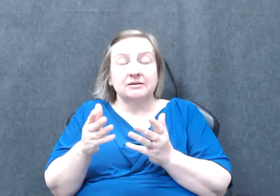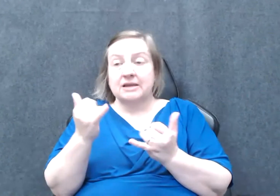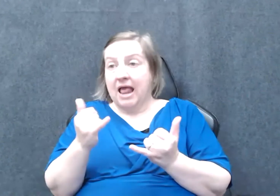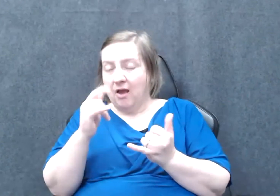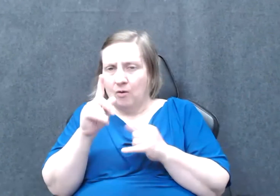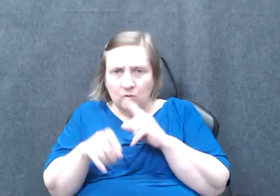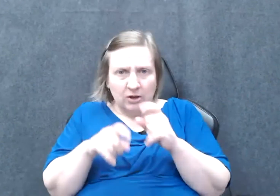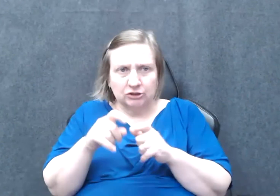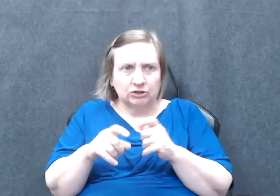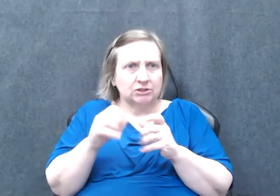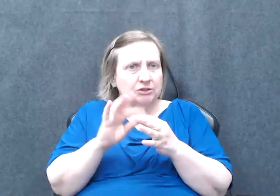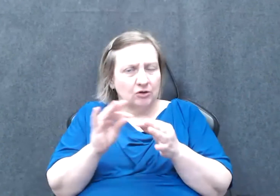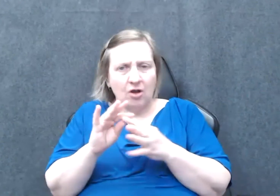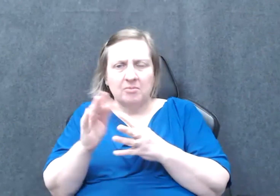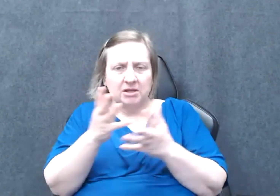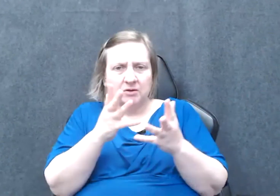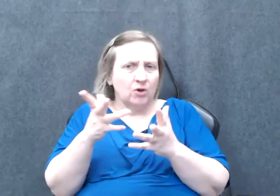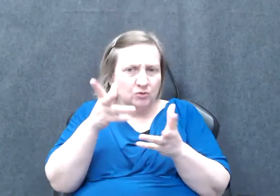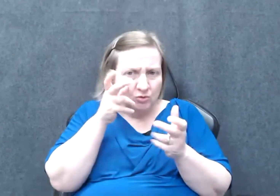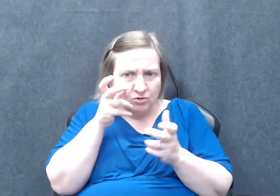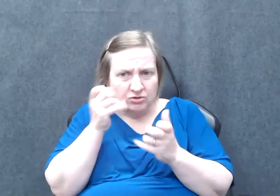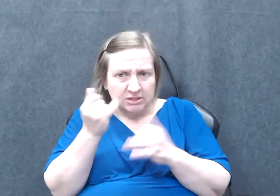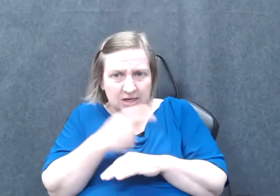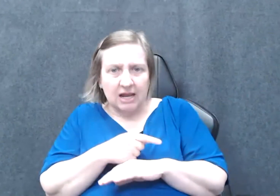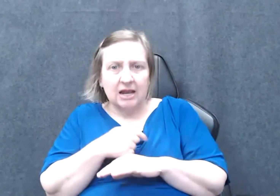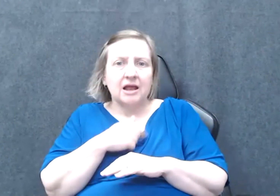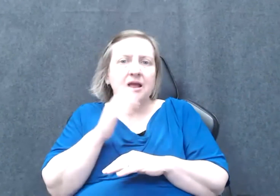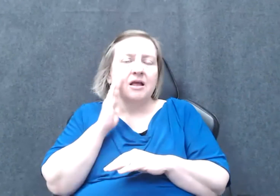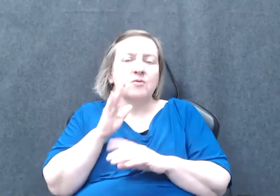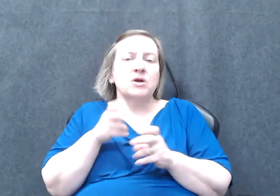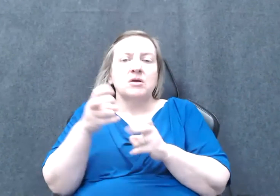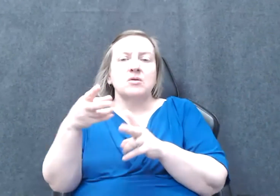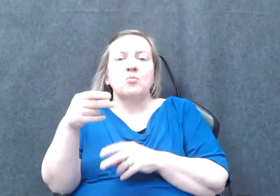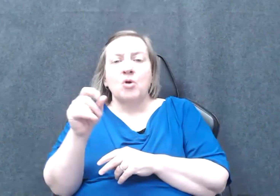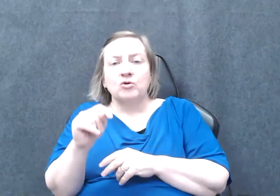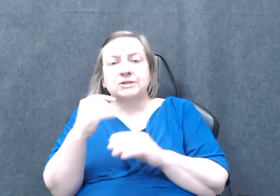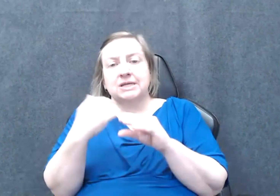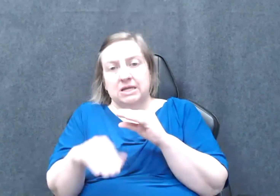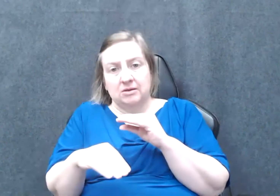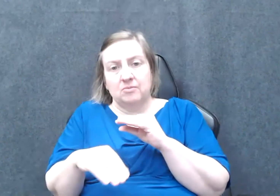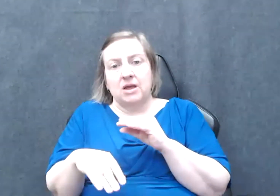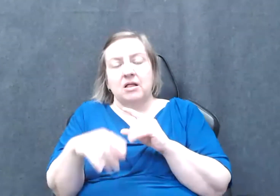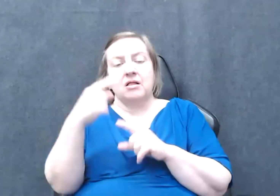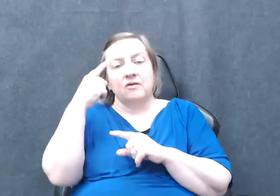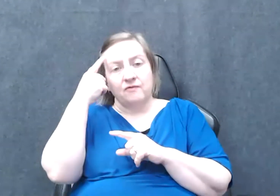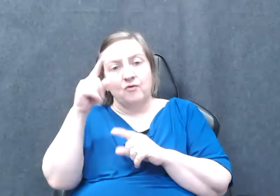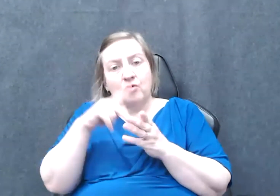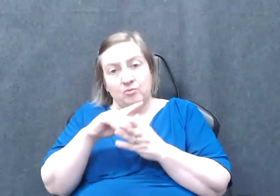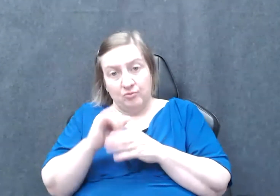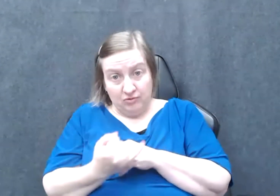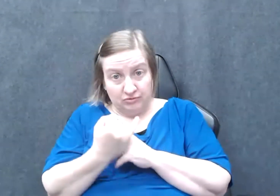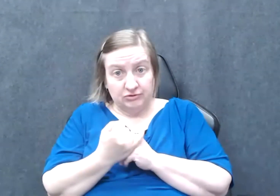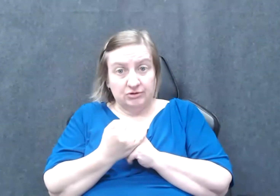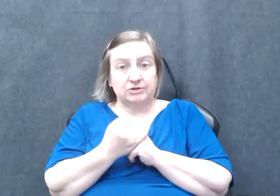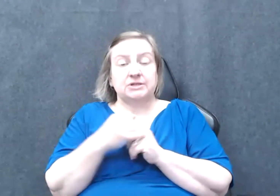questions yourself or comments on what you heard today. I'm going to post the email for the project